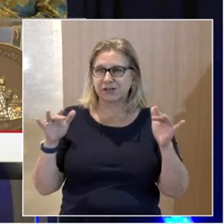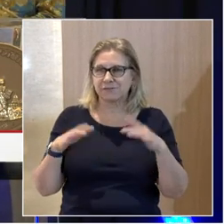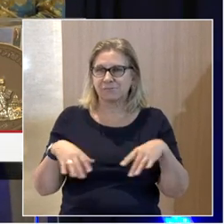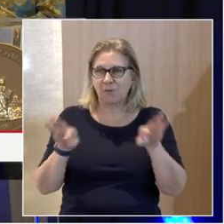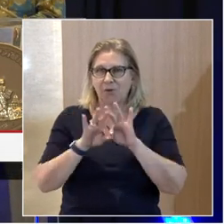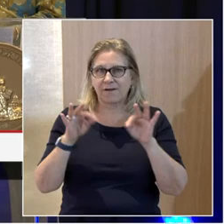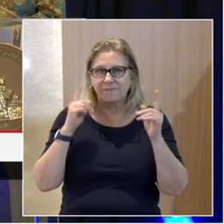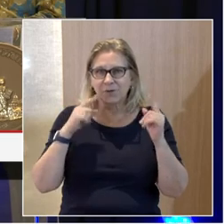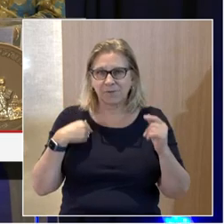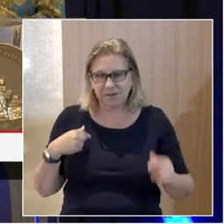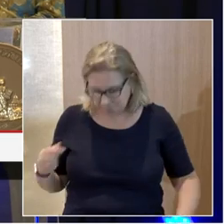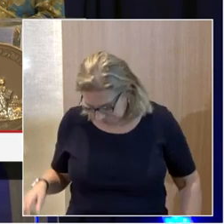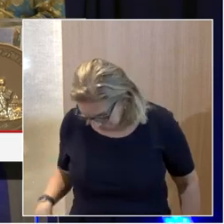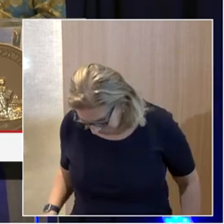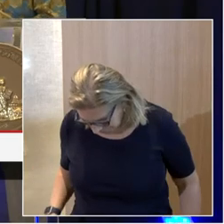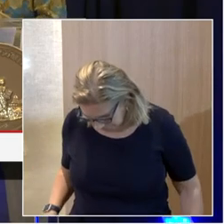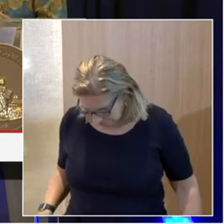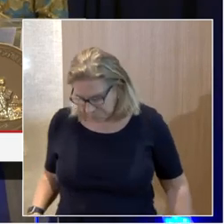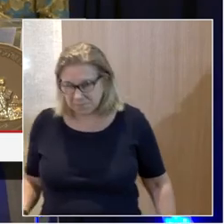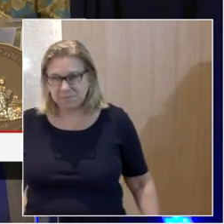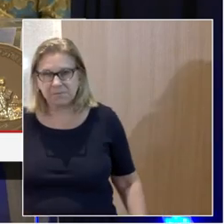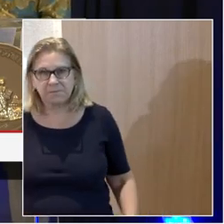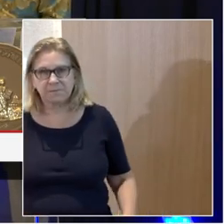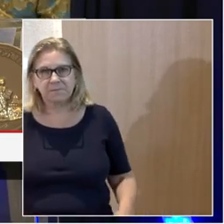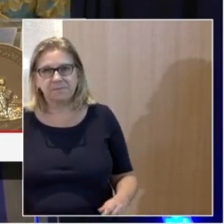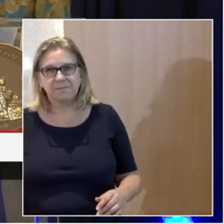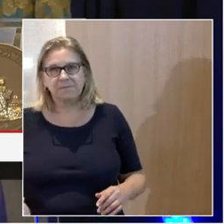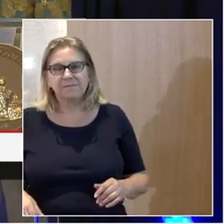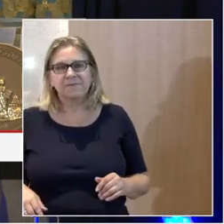we can move on now, Sam. Let's go to the next question.